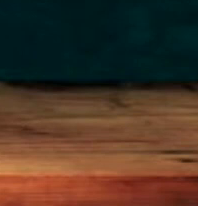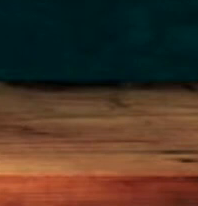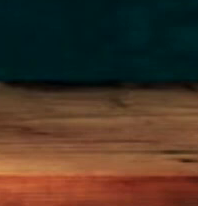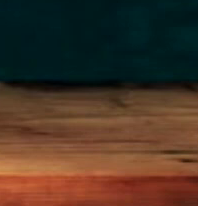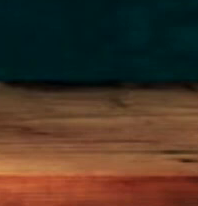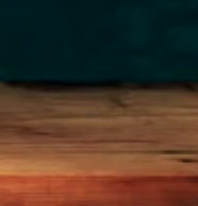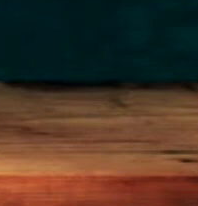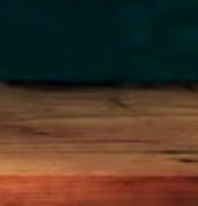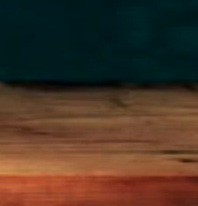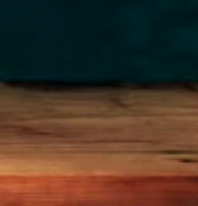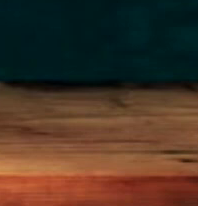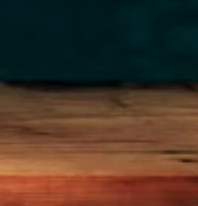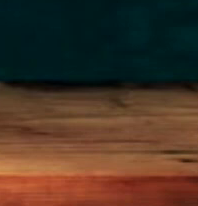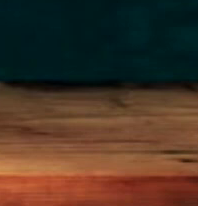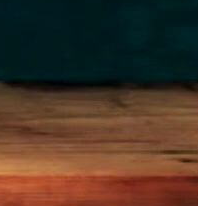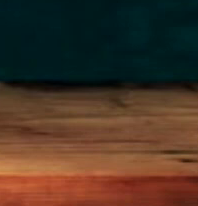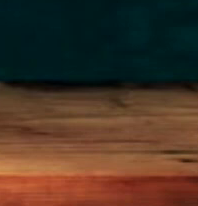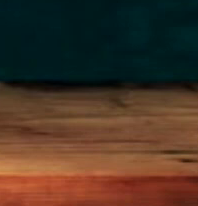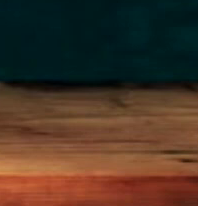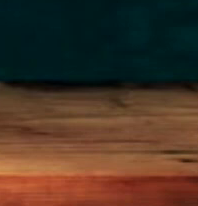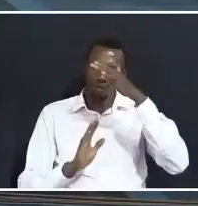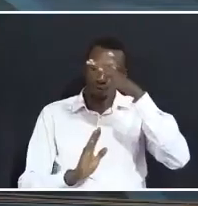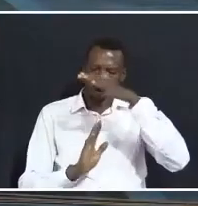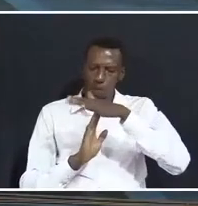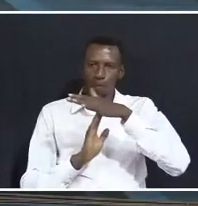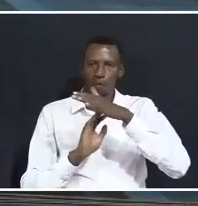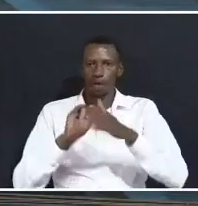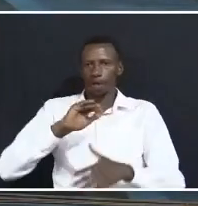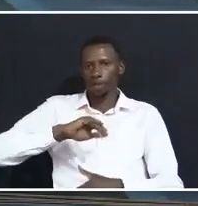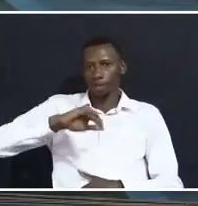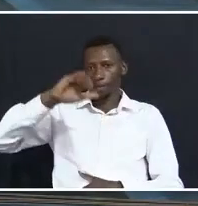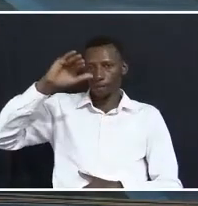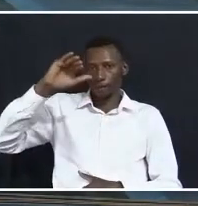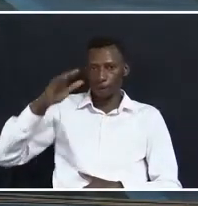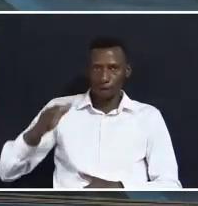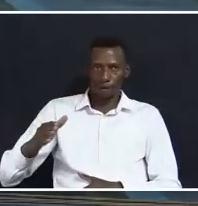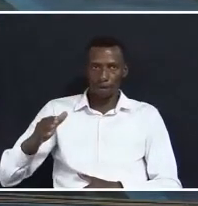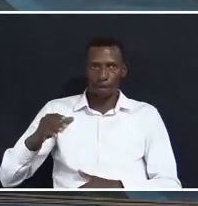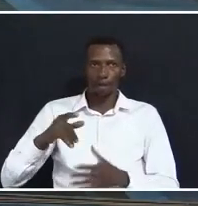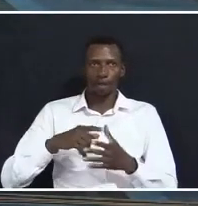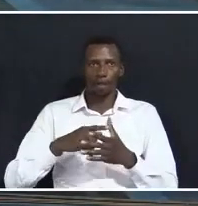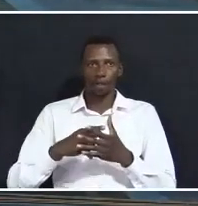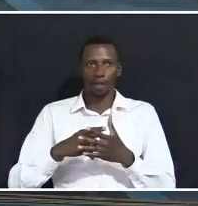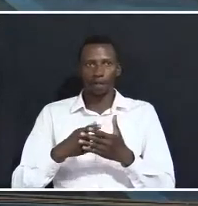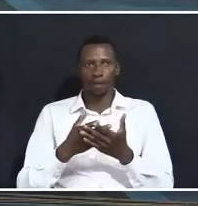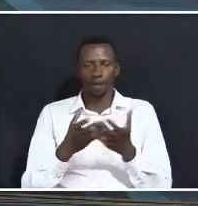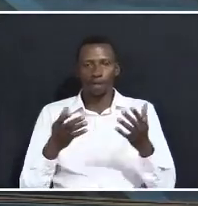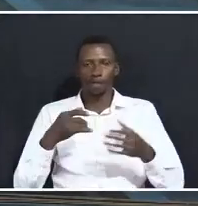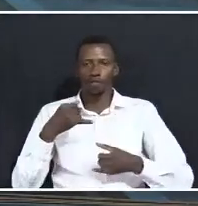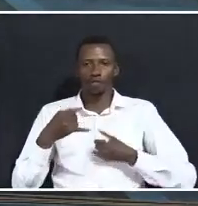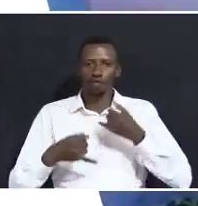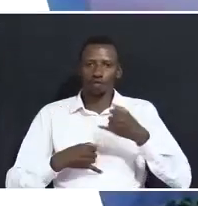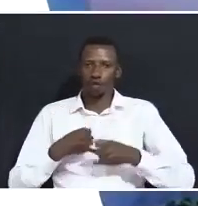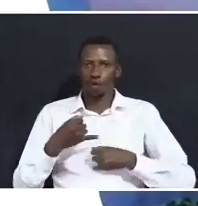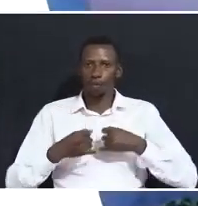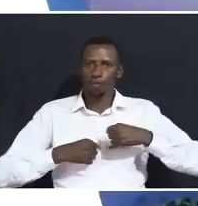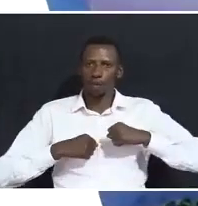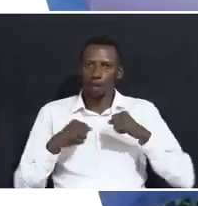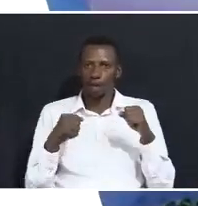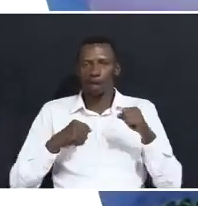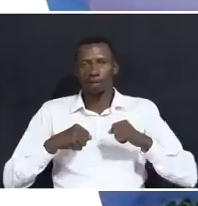climbed Mount Olives and we are on the top of Mount Olives. And they joyfully, the Bible says, the